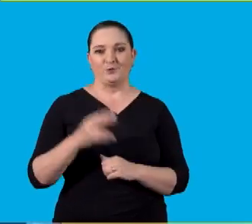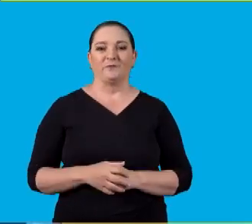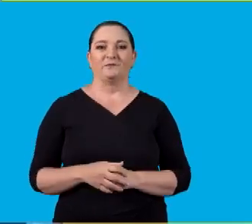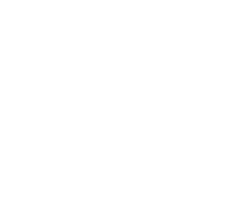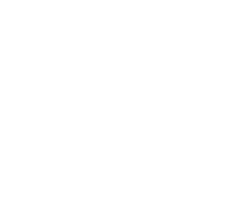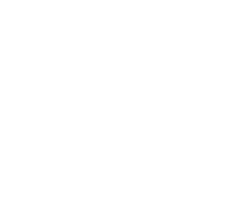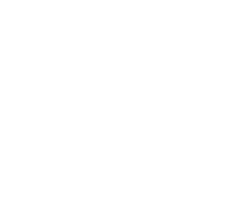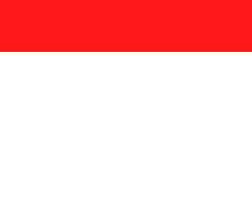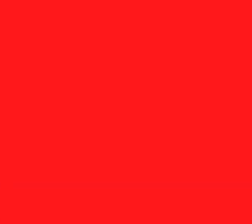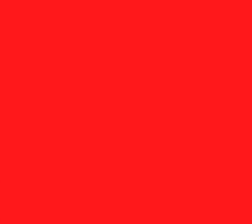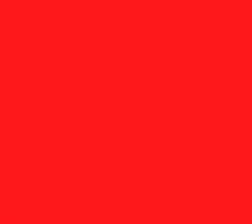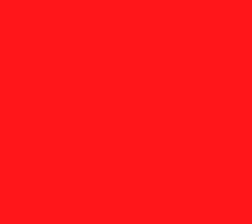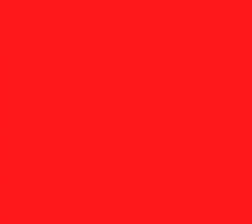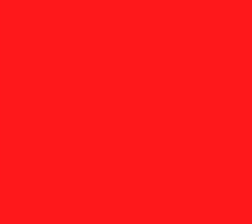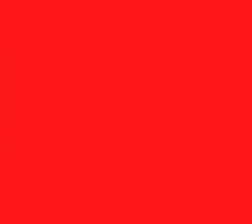shortly.